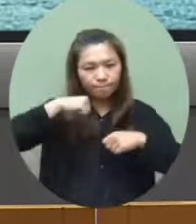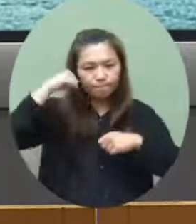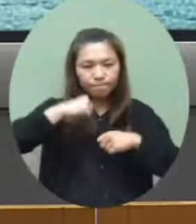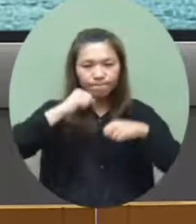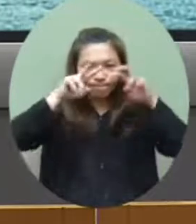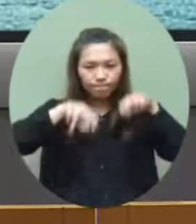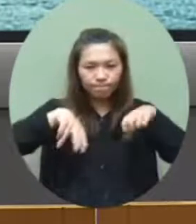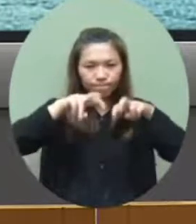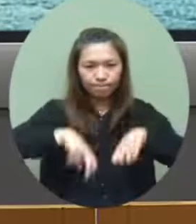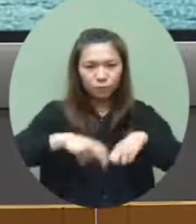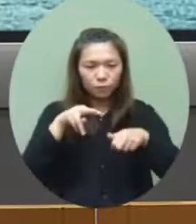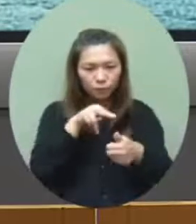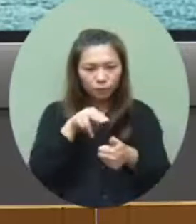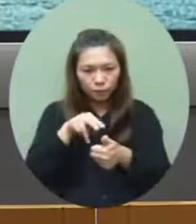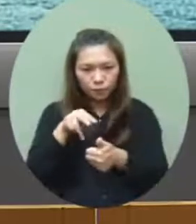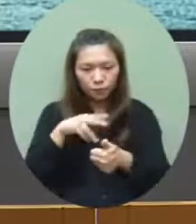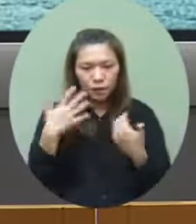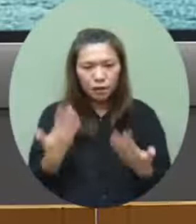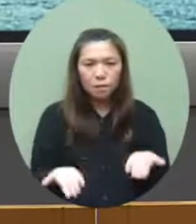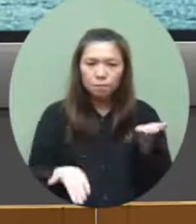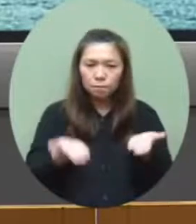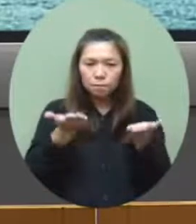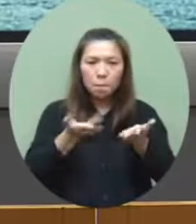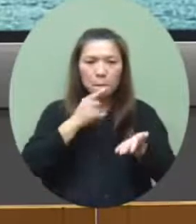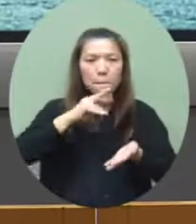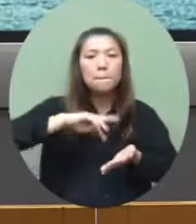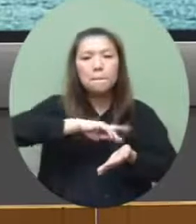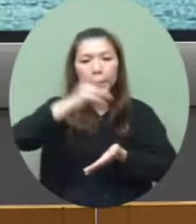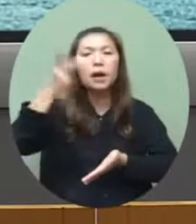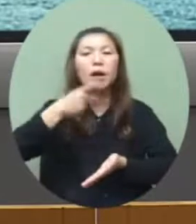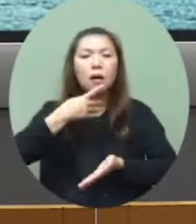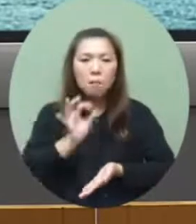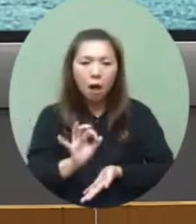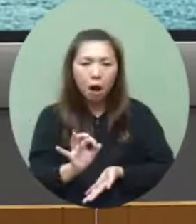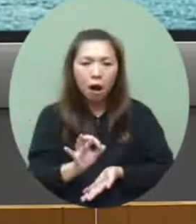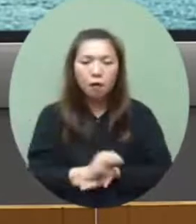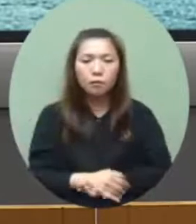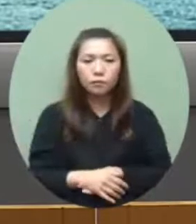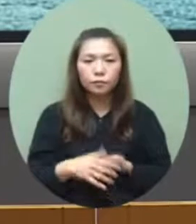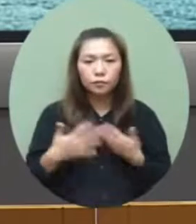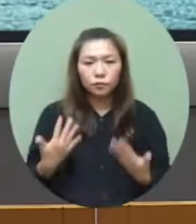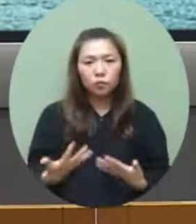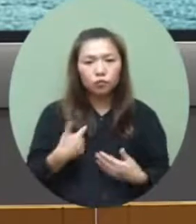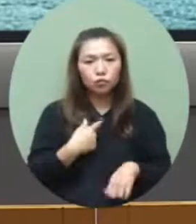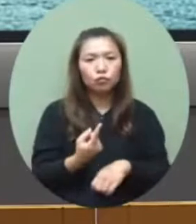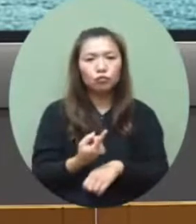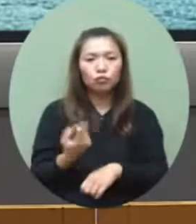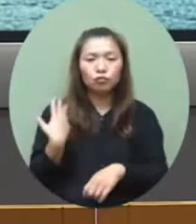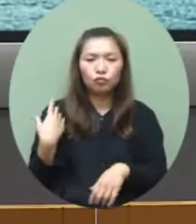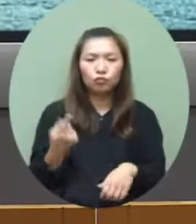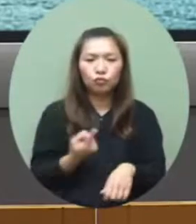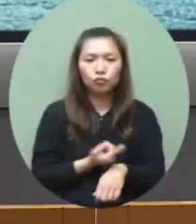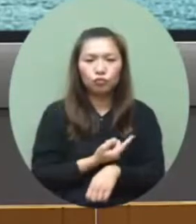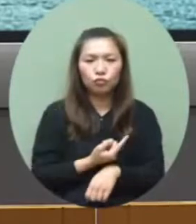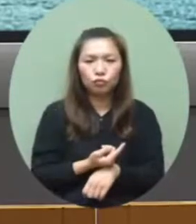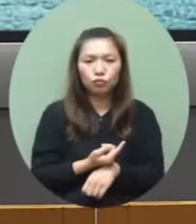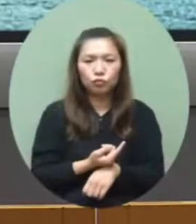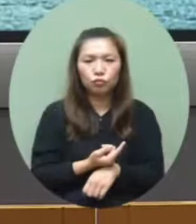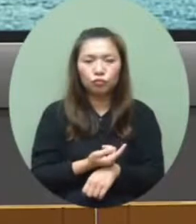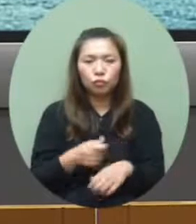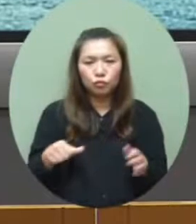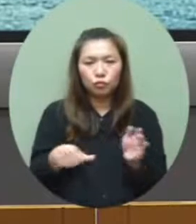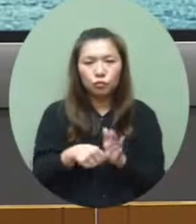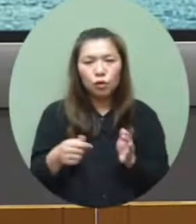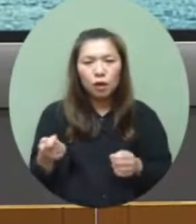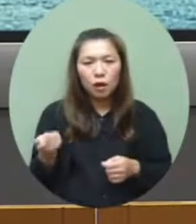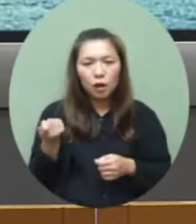changes. And recently, we have observed an increasing trend of these two subvariants. According to